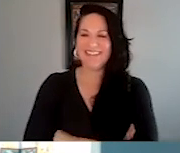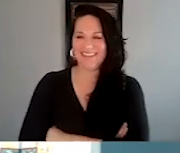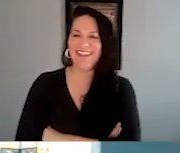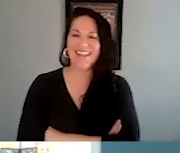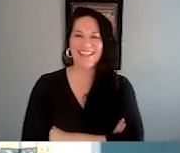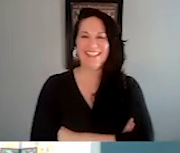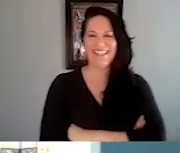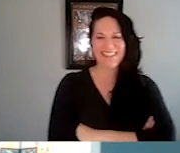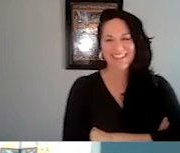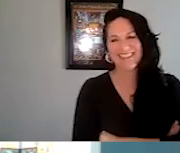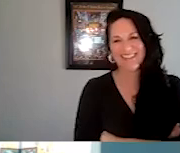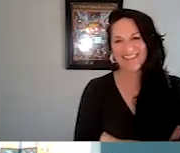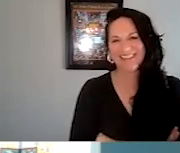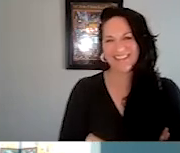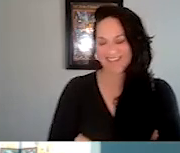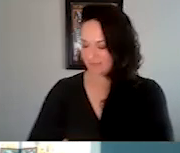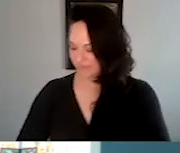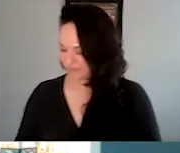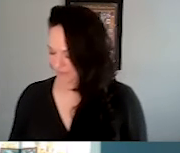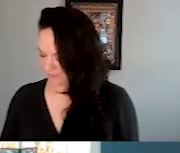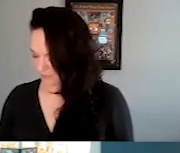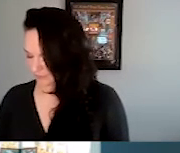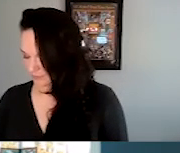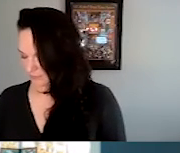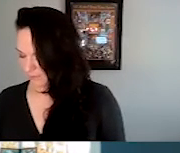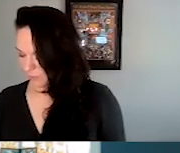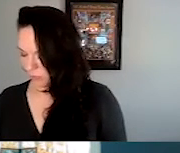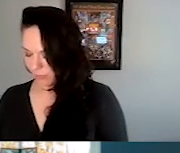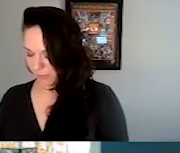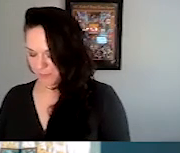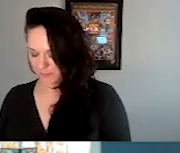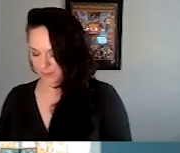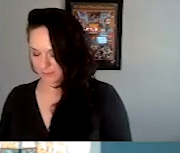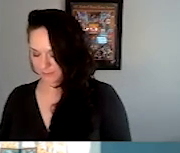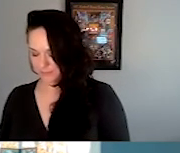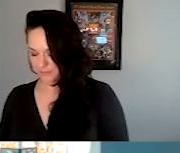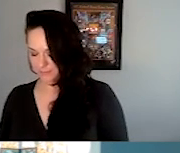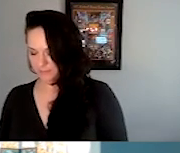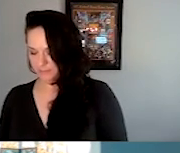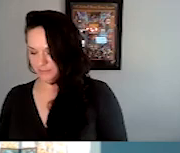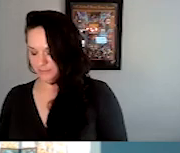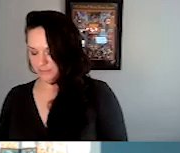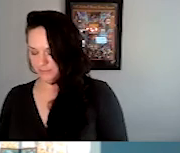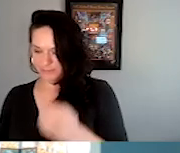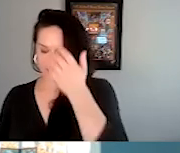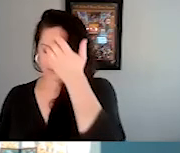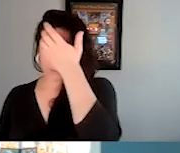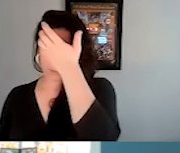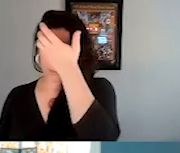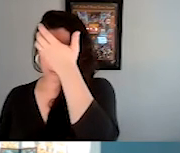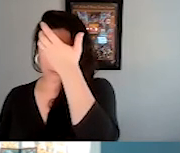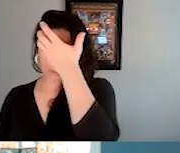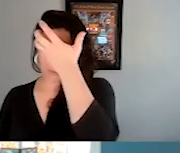well, passed laws, and in some states, they used the agency and rulemaking process in the executive branch. I said